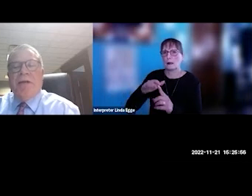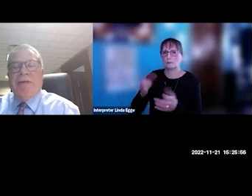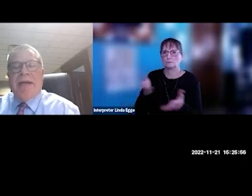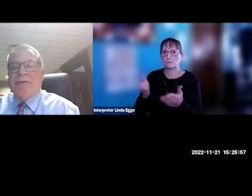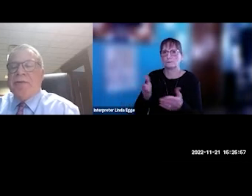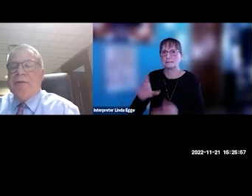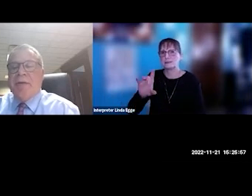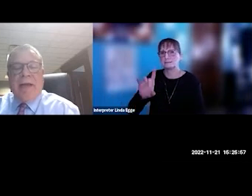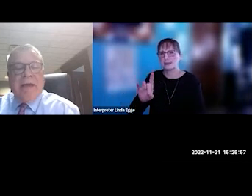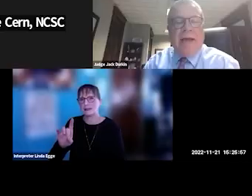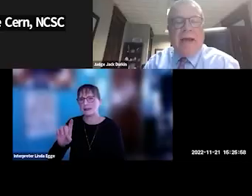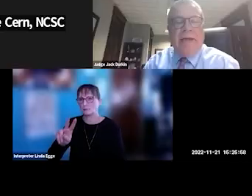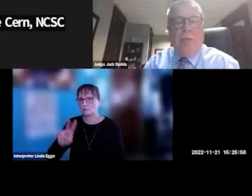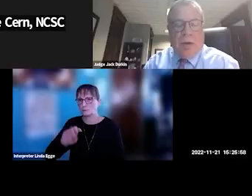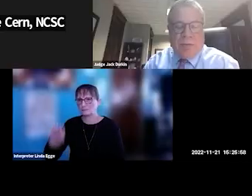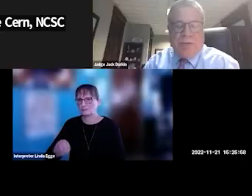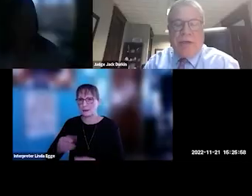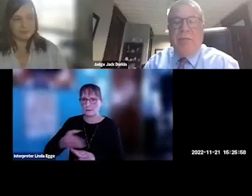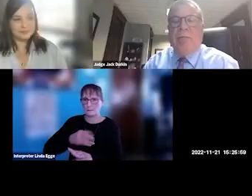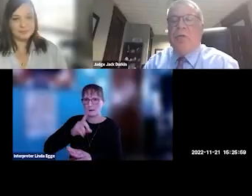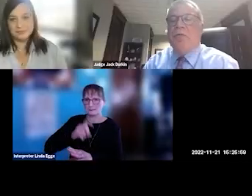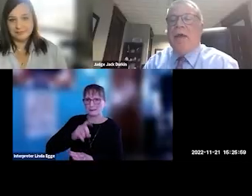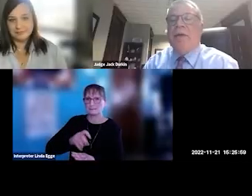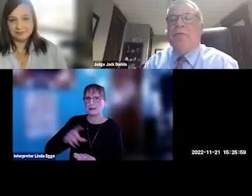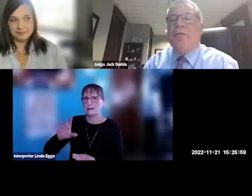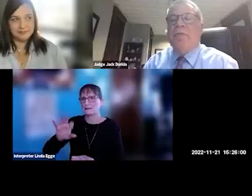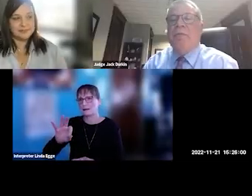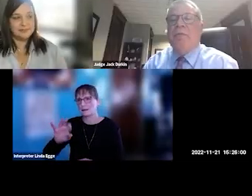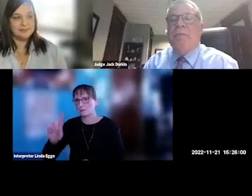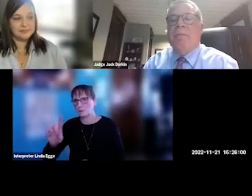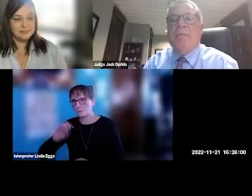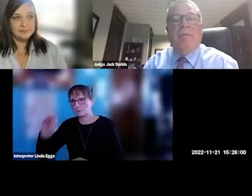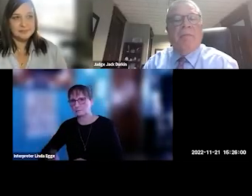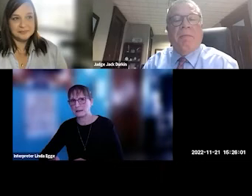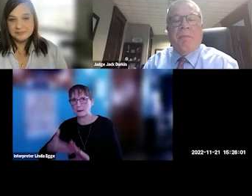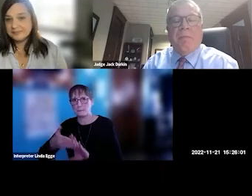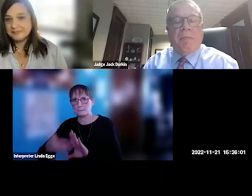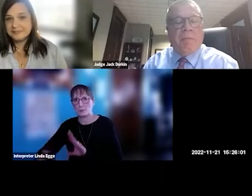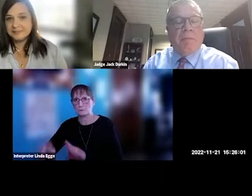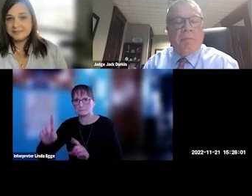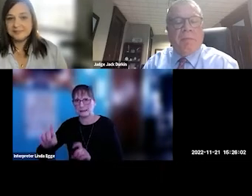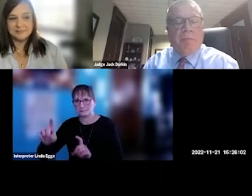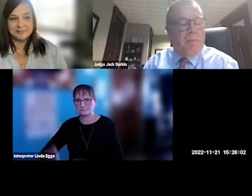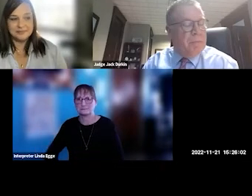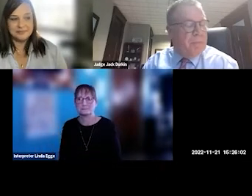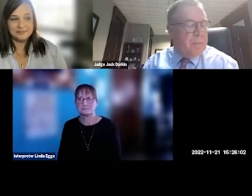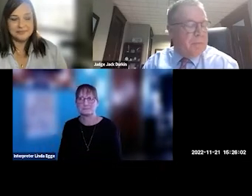82% pretest and 91% post-test.